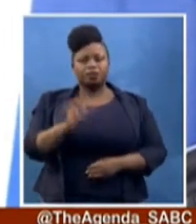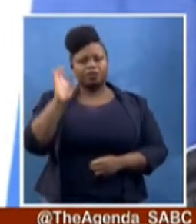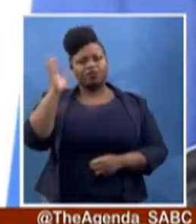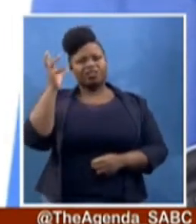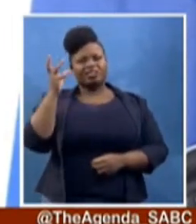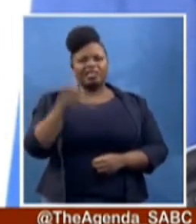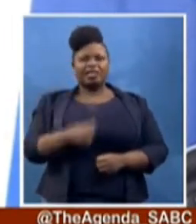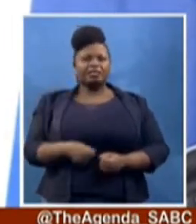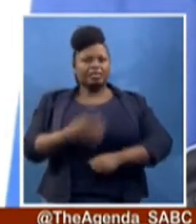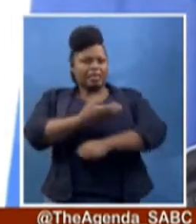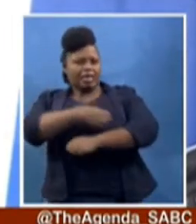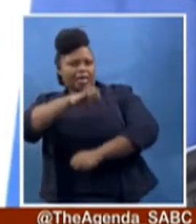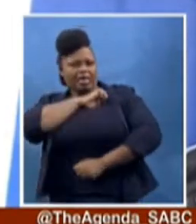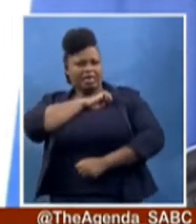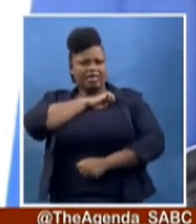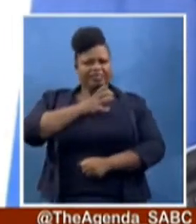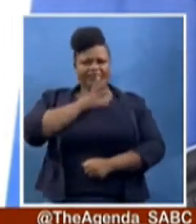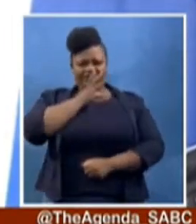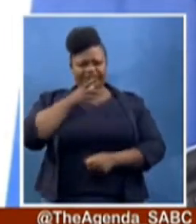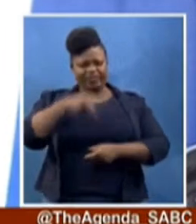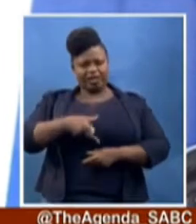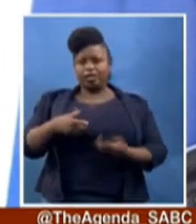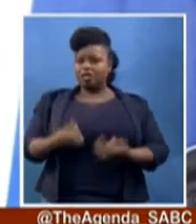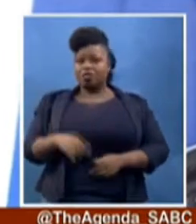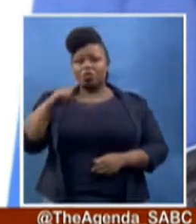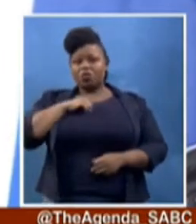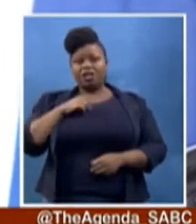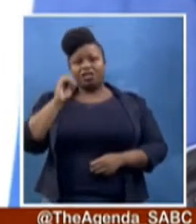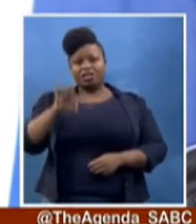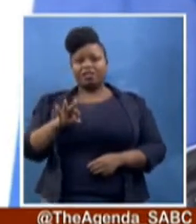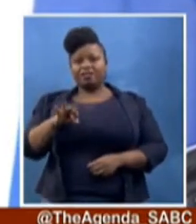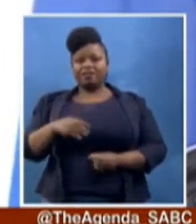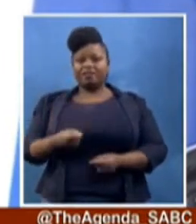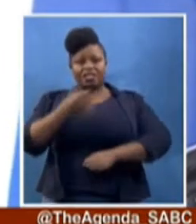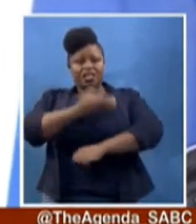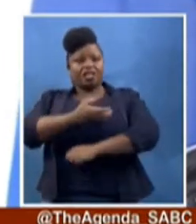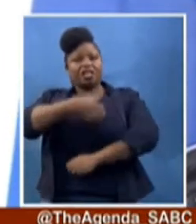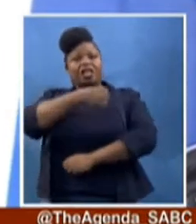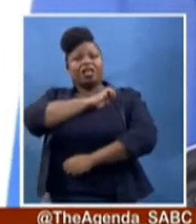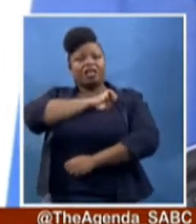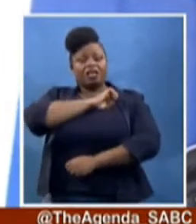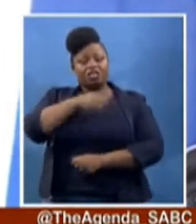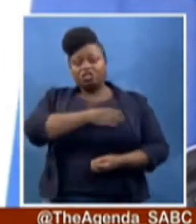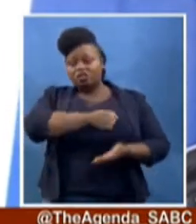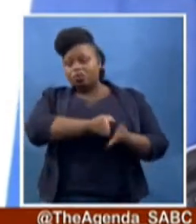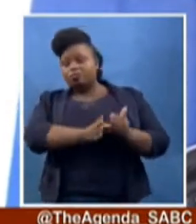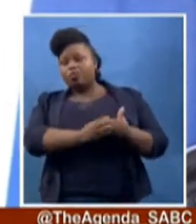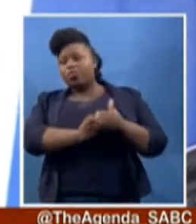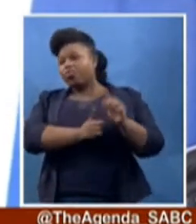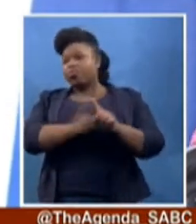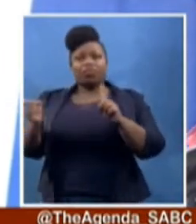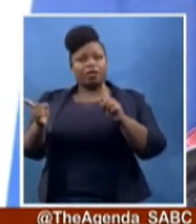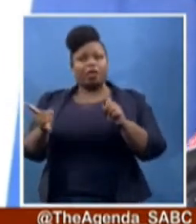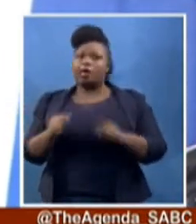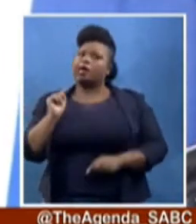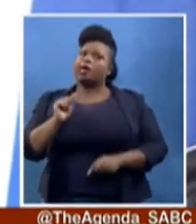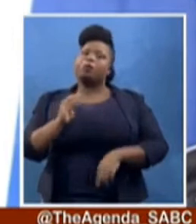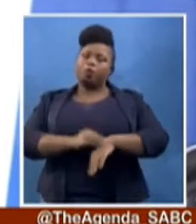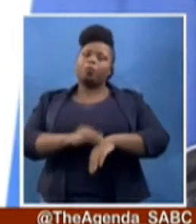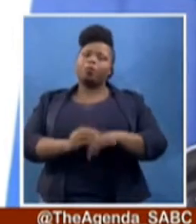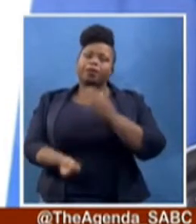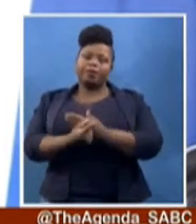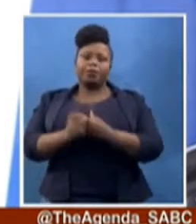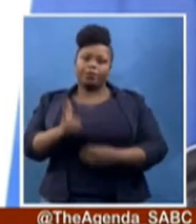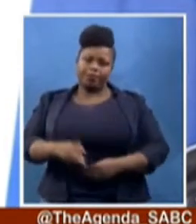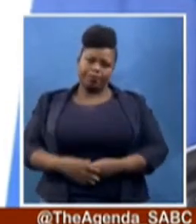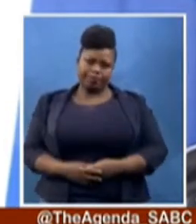not going to direct that energy to the right direction, re tla bana le problem. The Free State